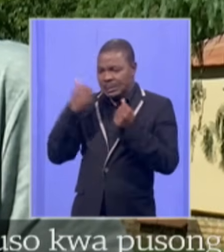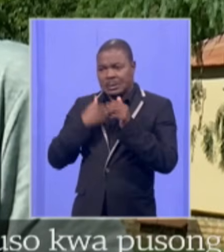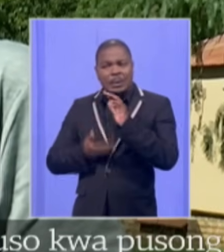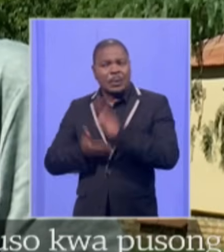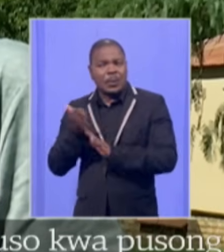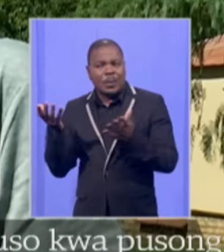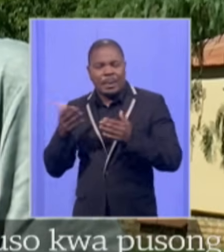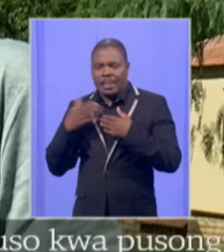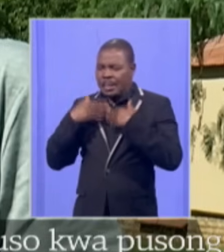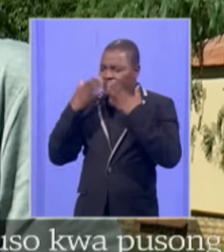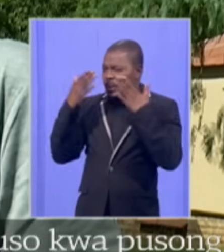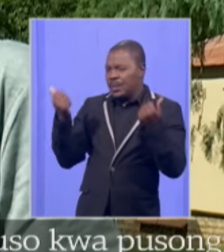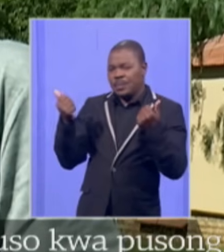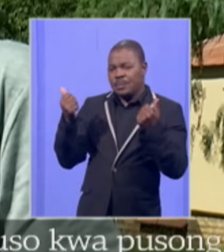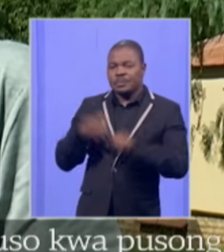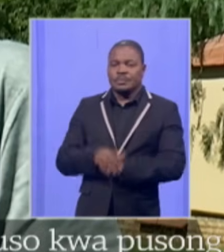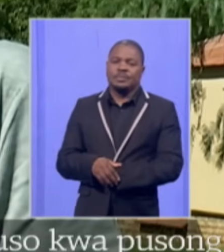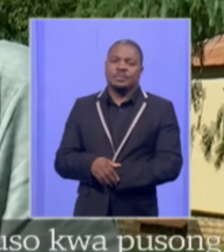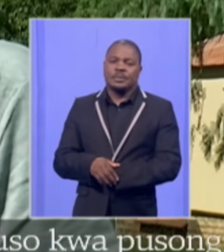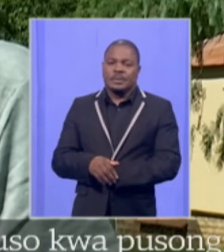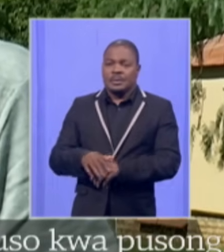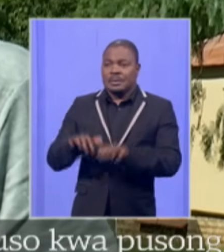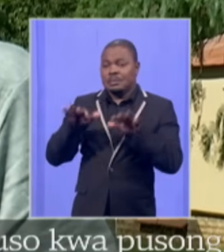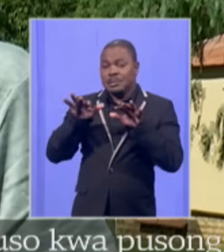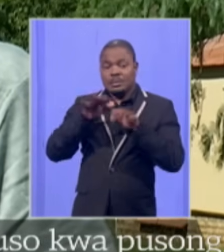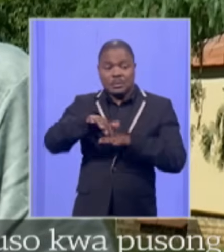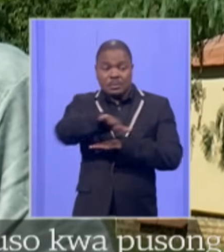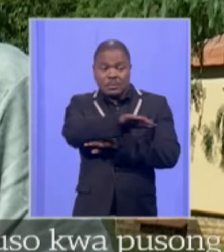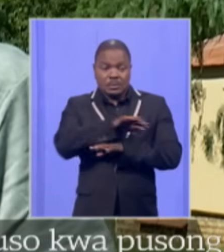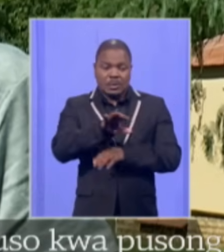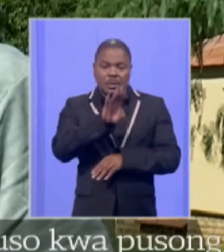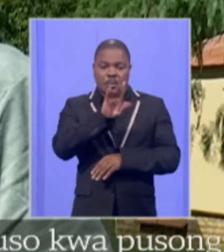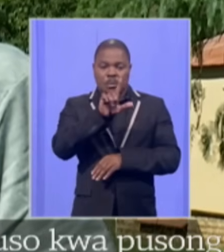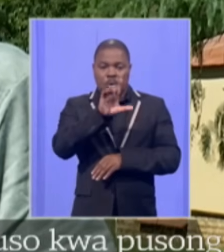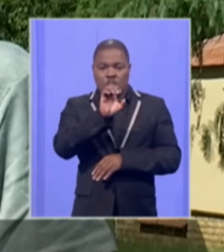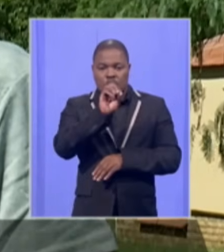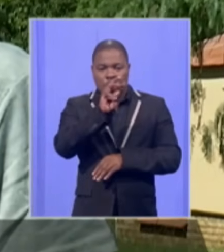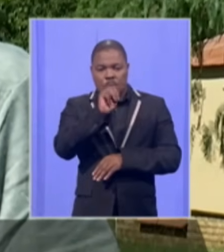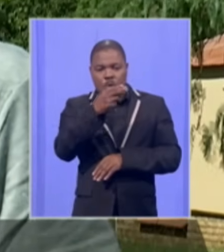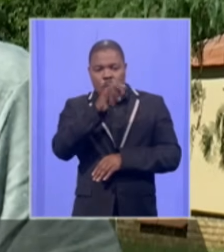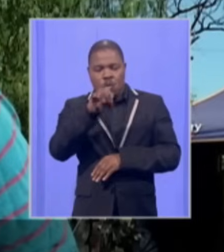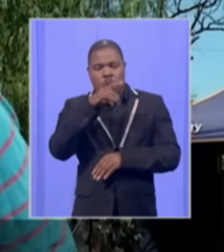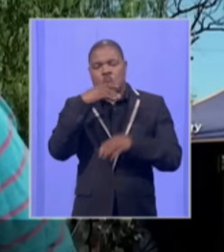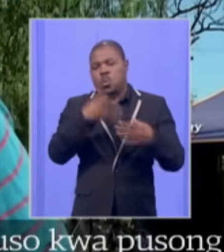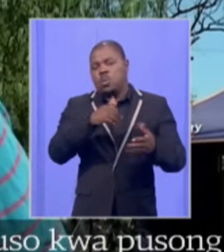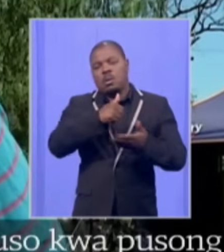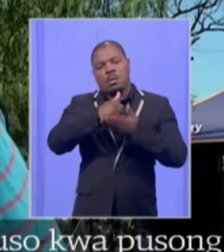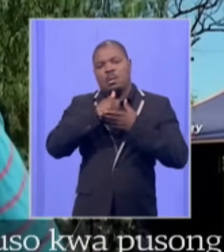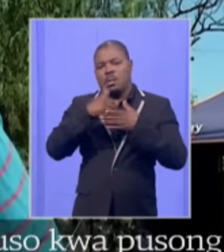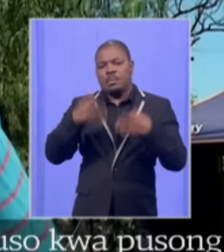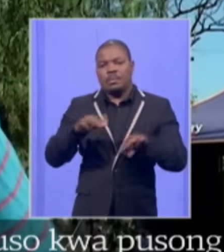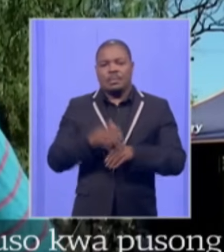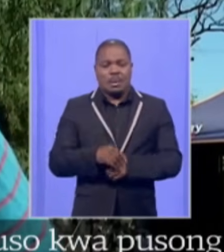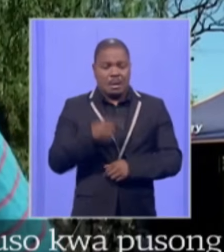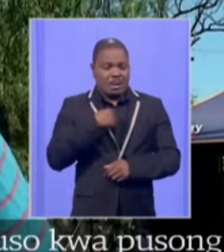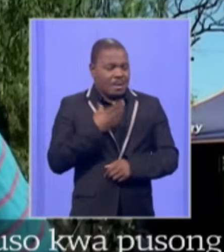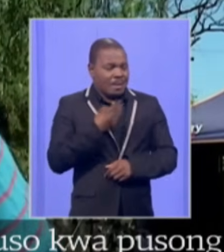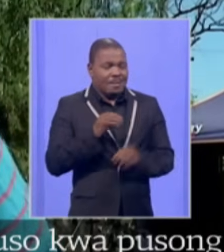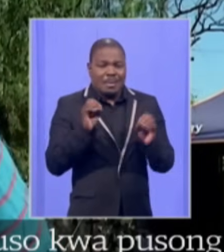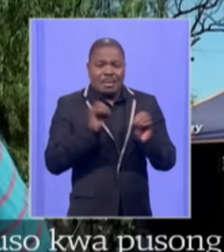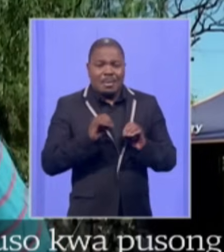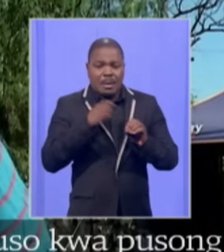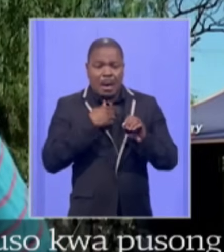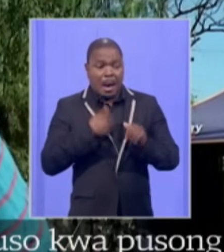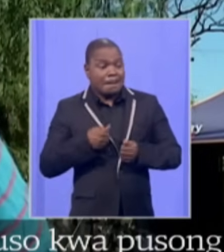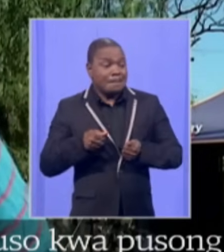go, and the people in Bloemhof is helping us such a lot. For nothing. I'm not going